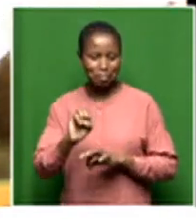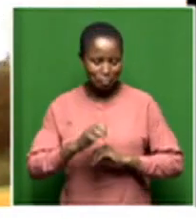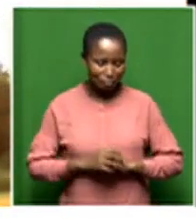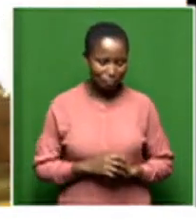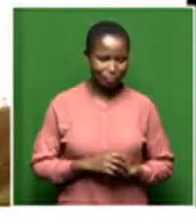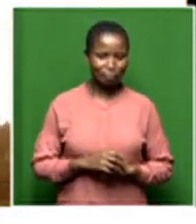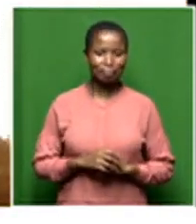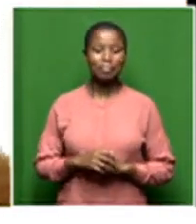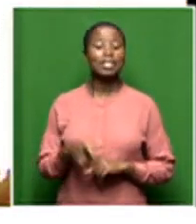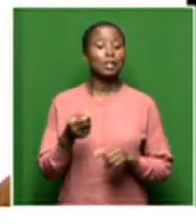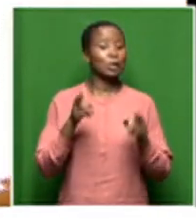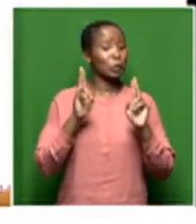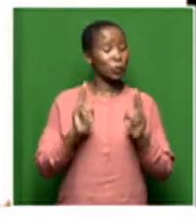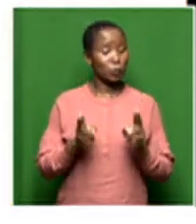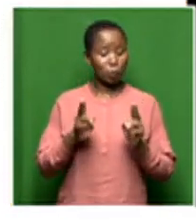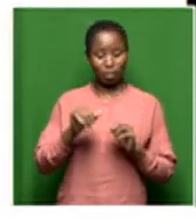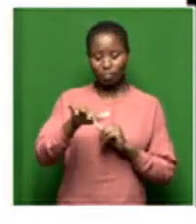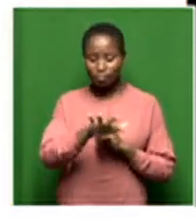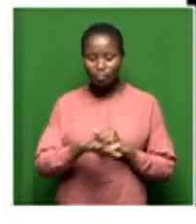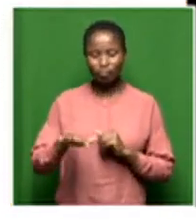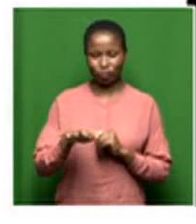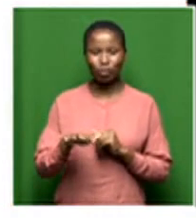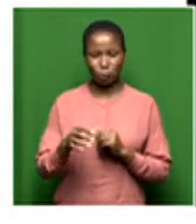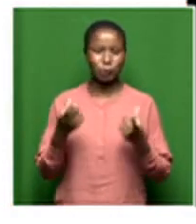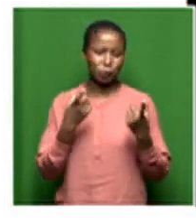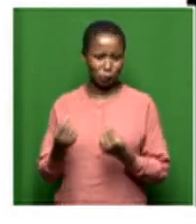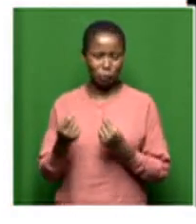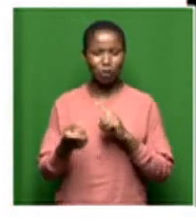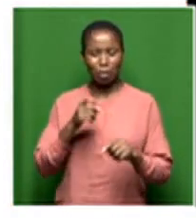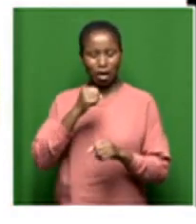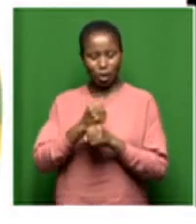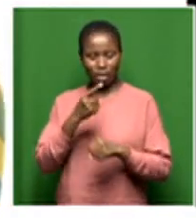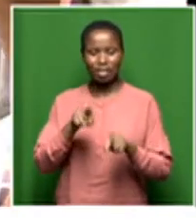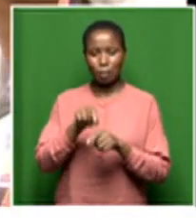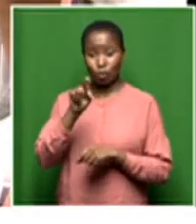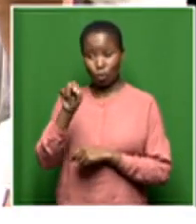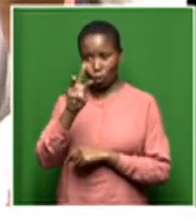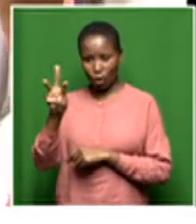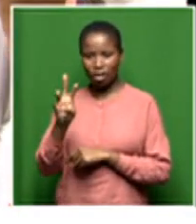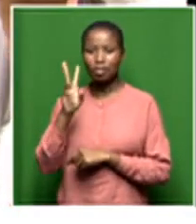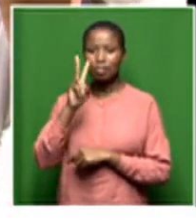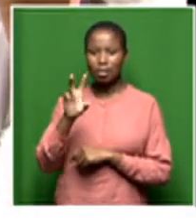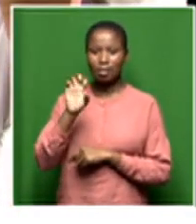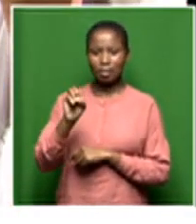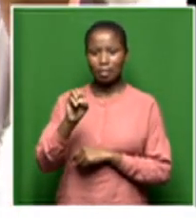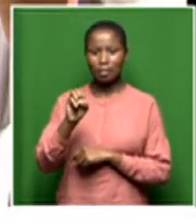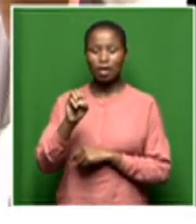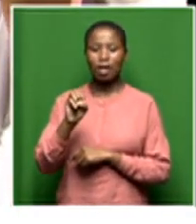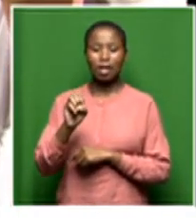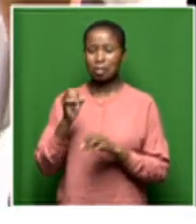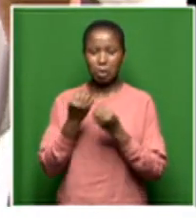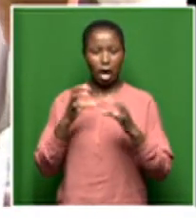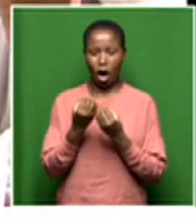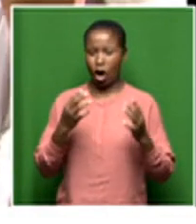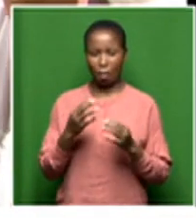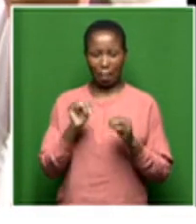humankind, Gauteng and Northwest Province. And over there are the oldest mountains in the world. I don't know how many million